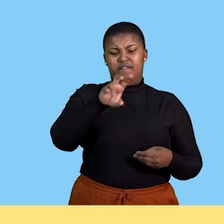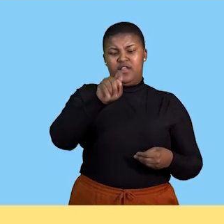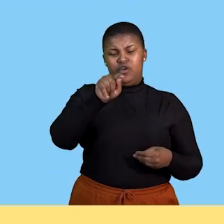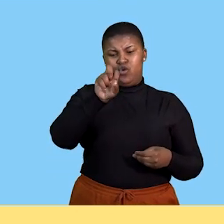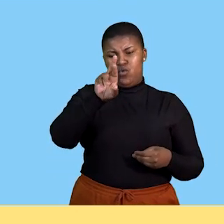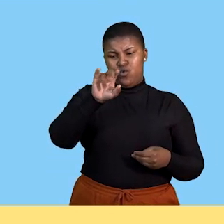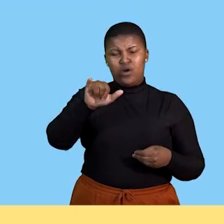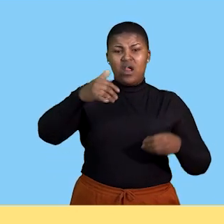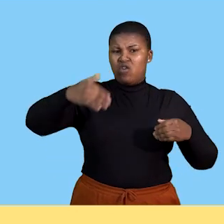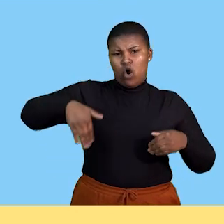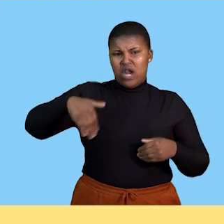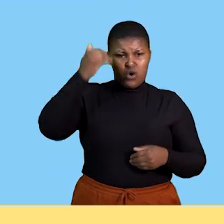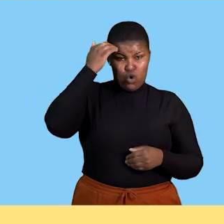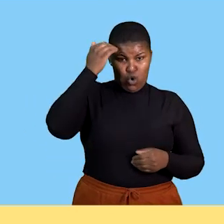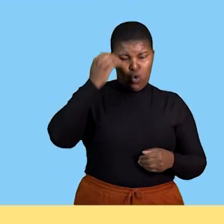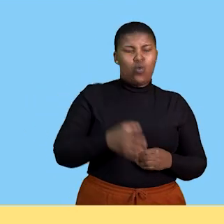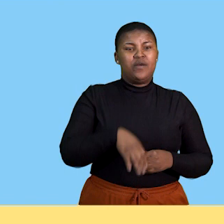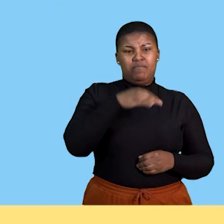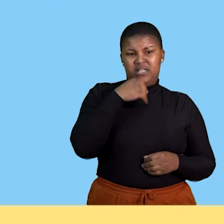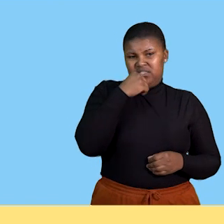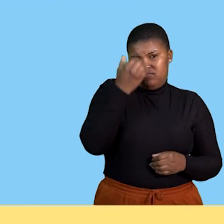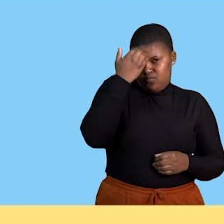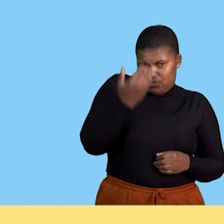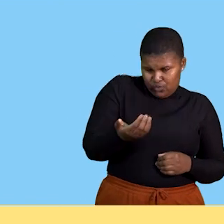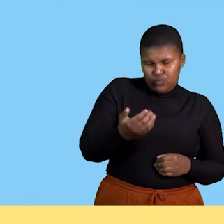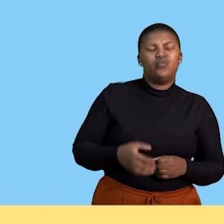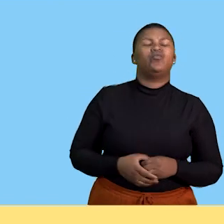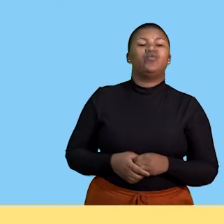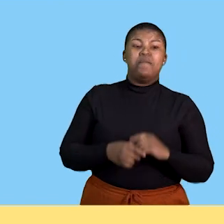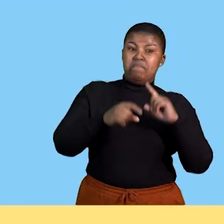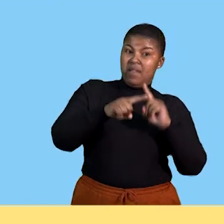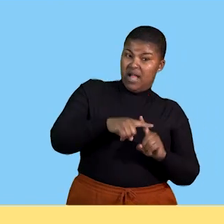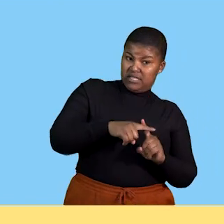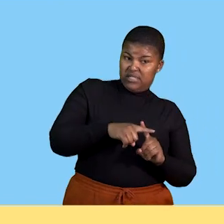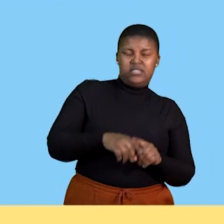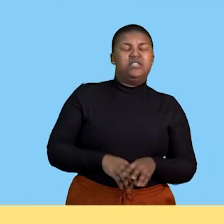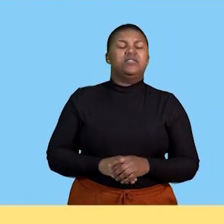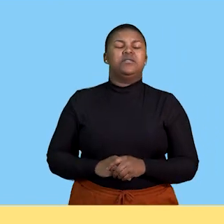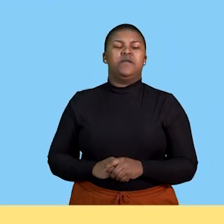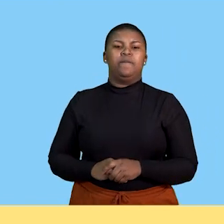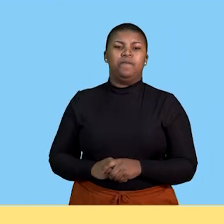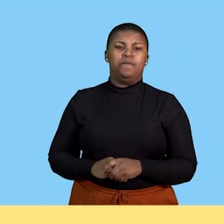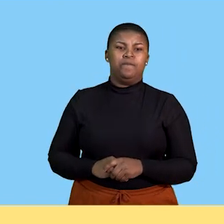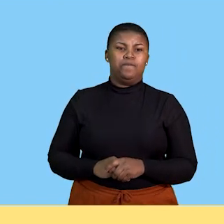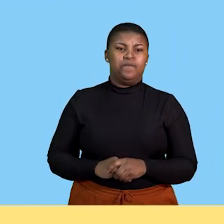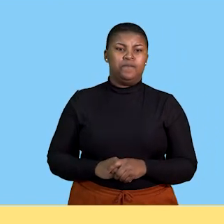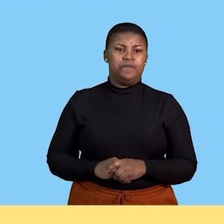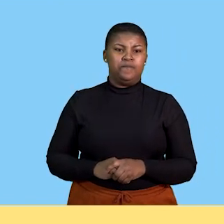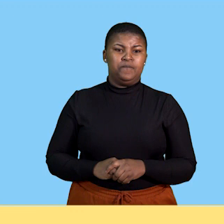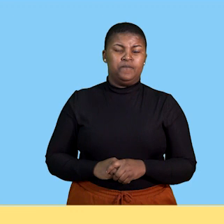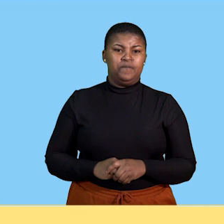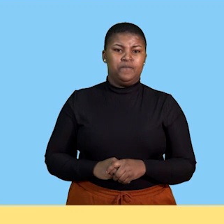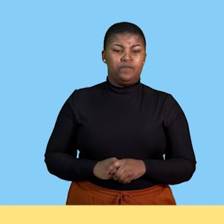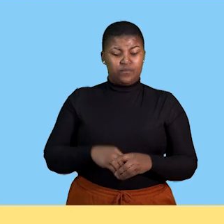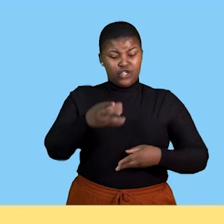case. We don't know it. So we say unknown plus our trade and